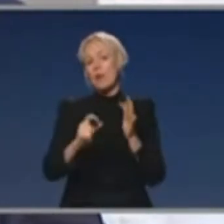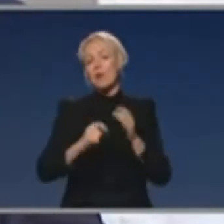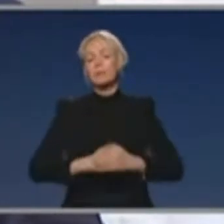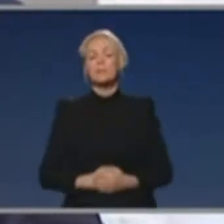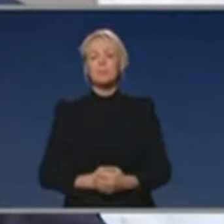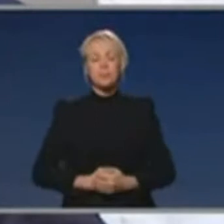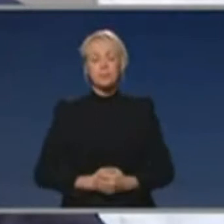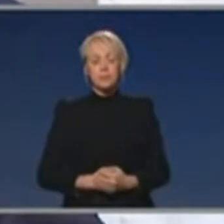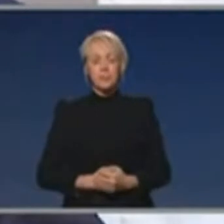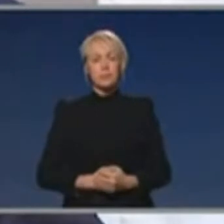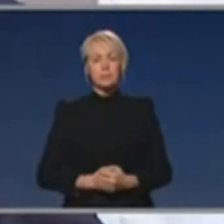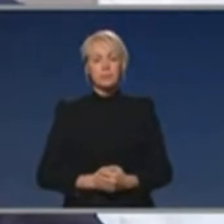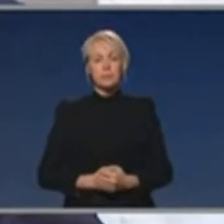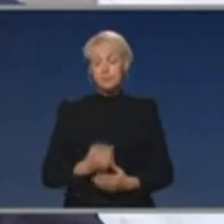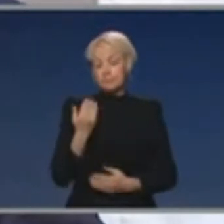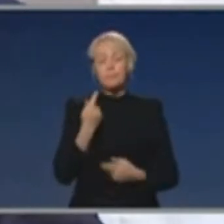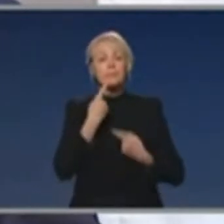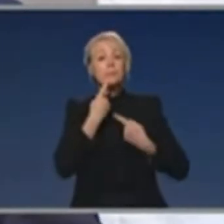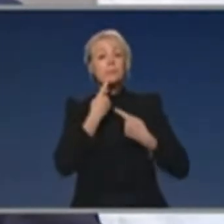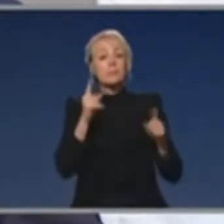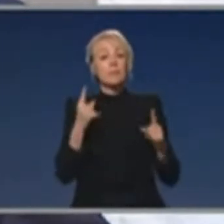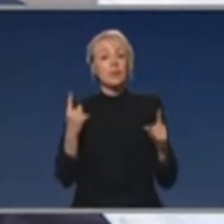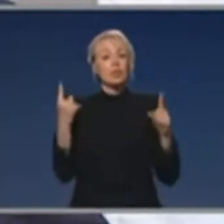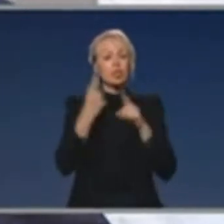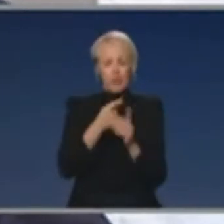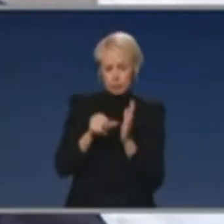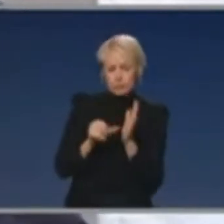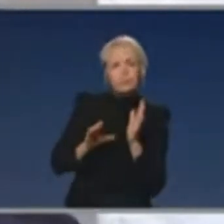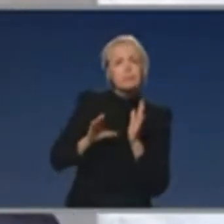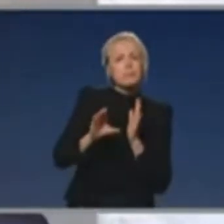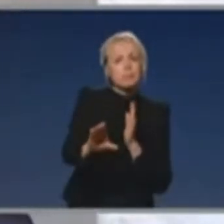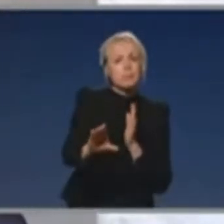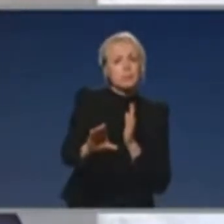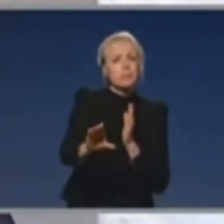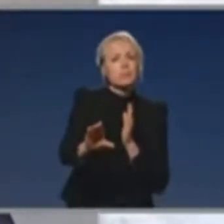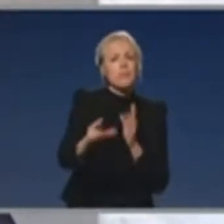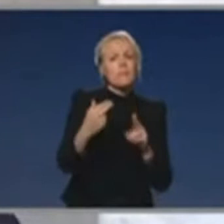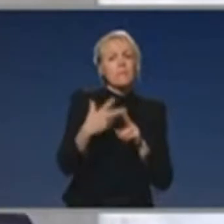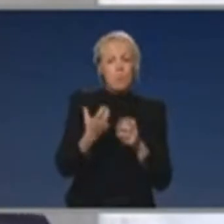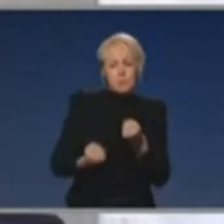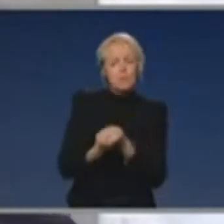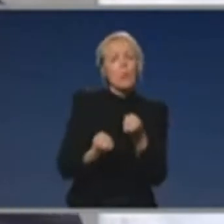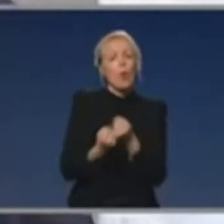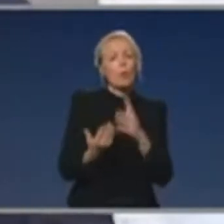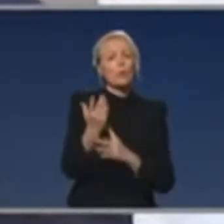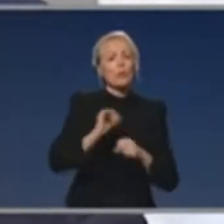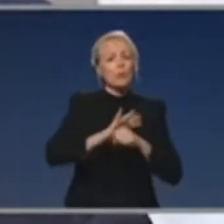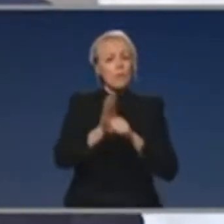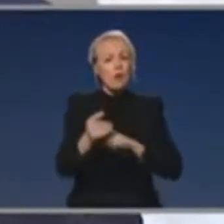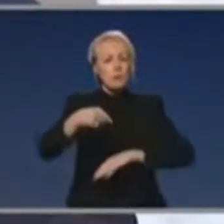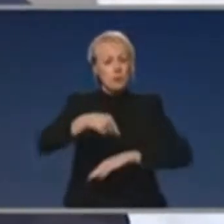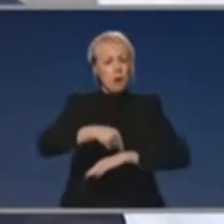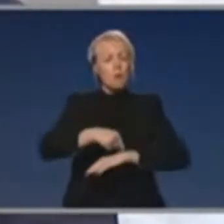pandemic leave disaster payments, and there are about 2,000 calls that were received yesterday, and those payments